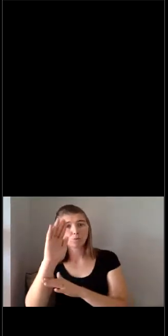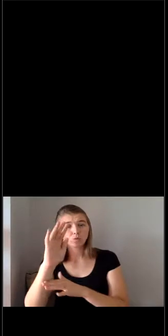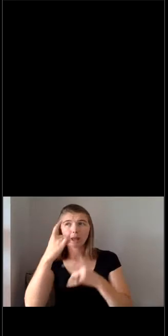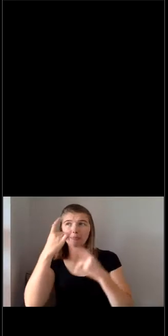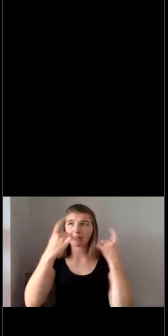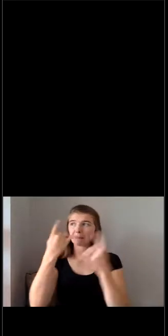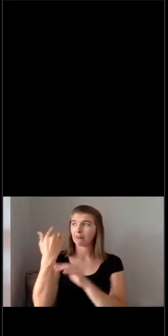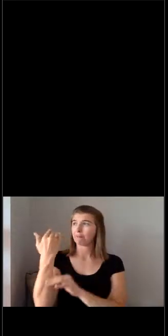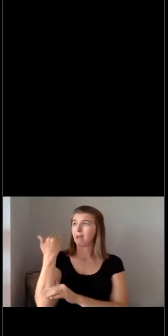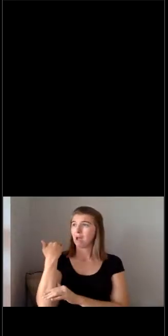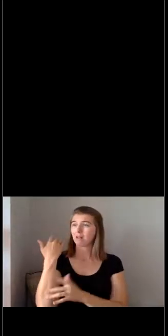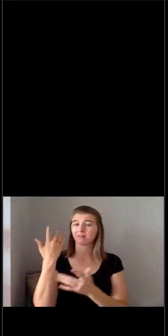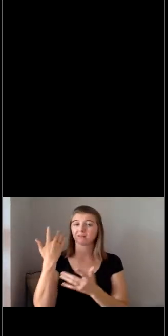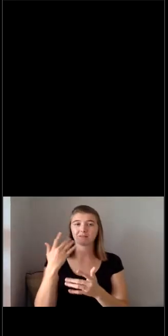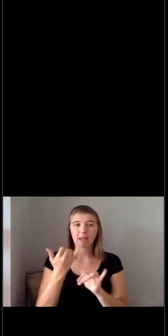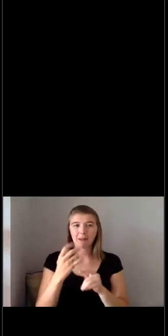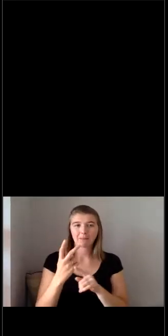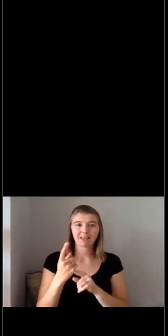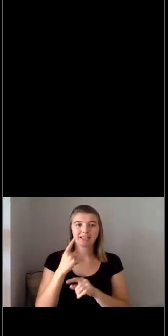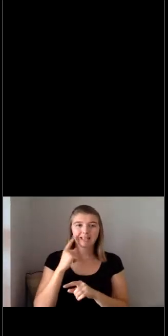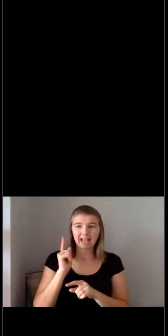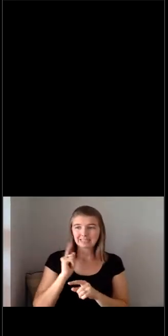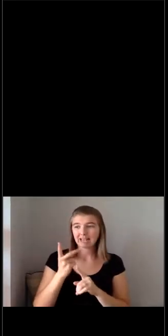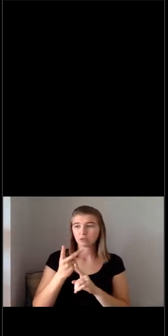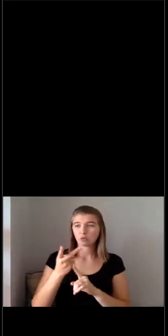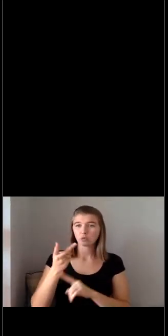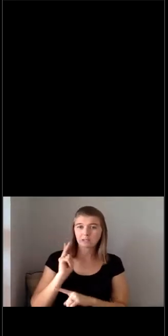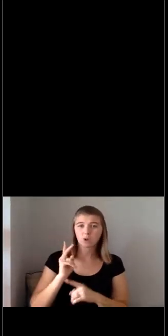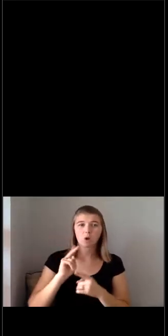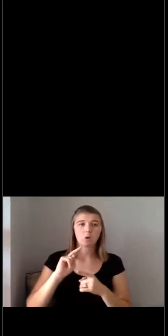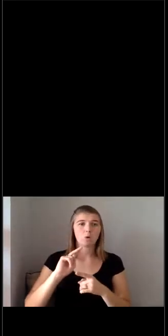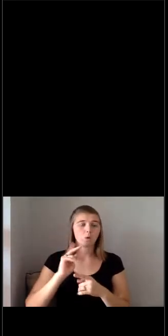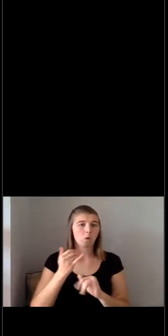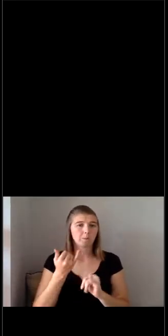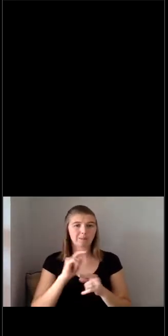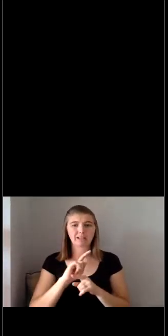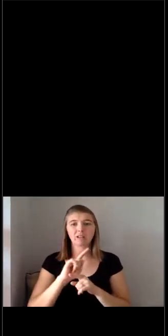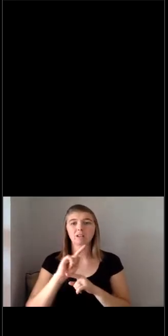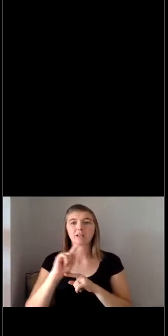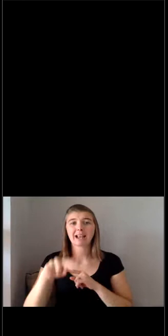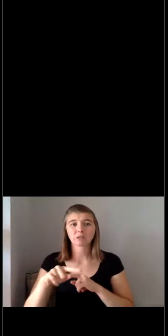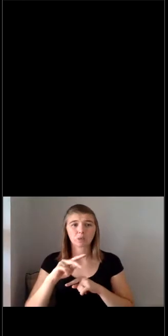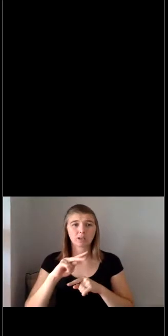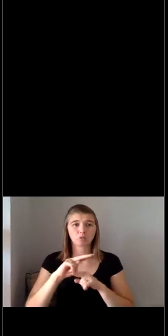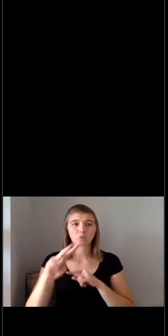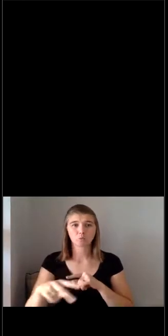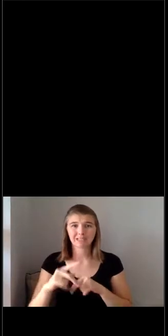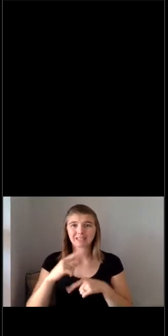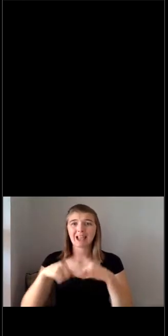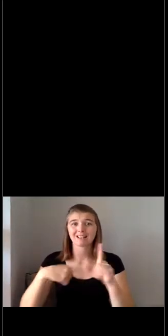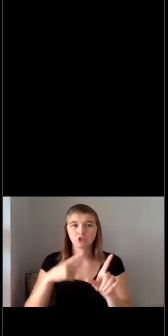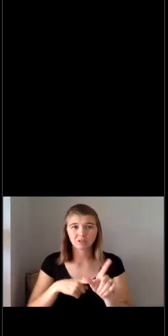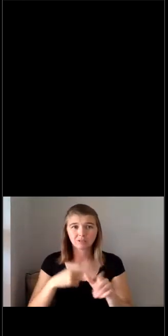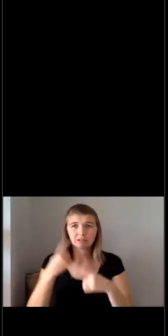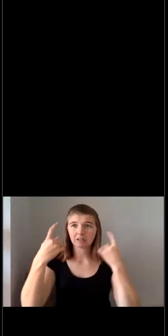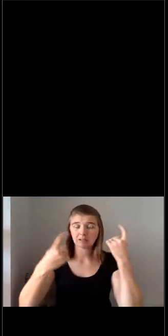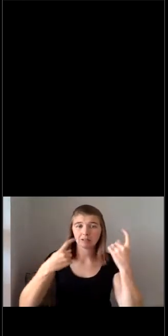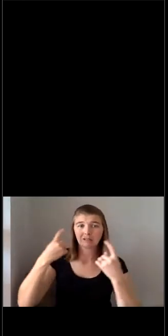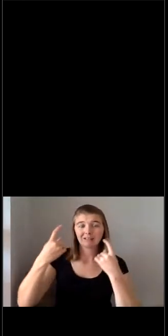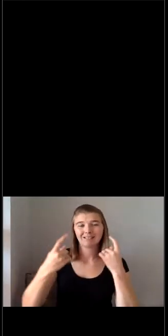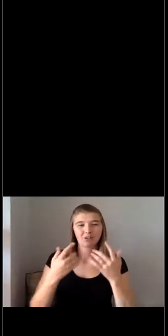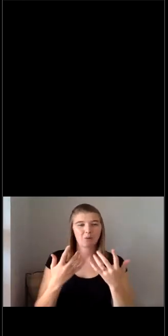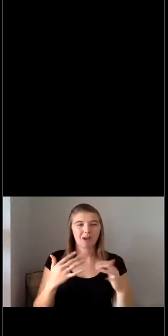happened yesterday or 2 weeks ago, or maybe we're anxious about something that might be happening in the future or something we don't know that's yet to happen. So our attention